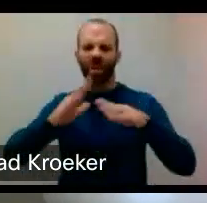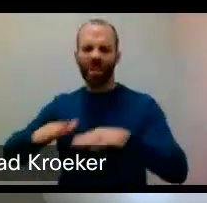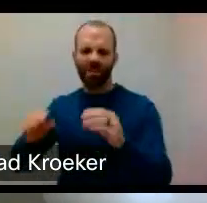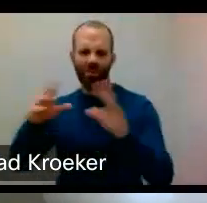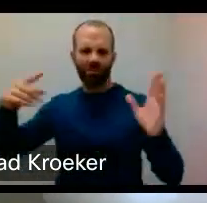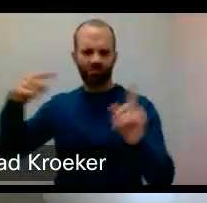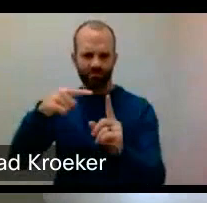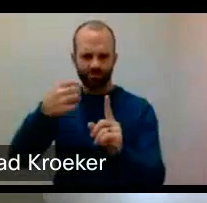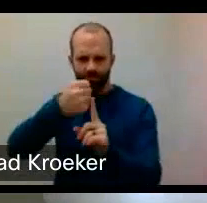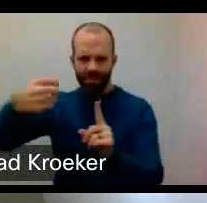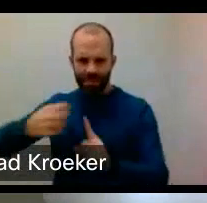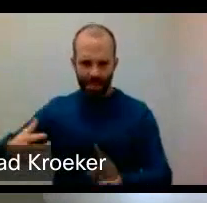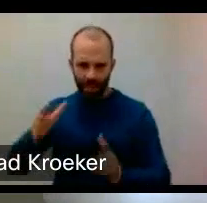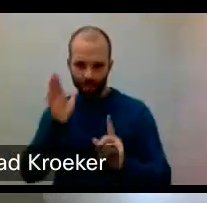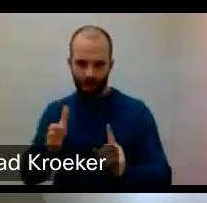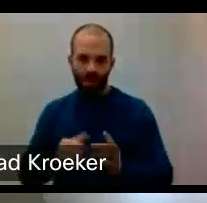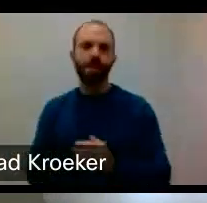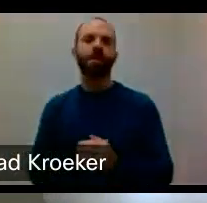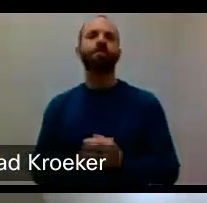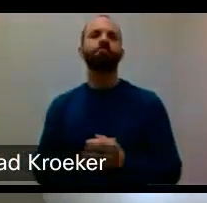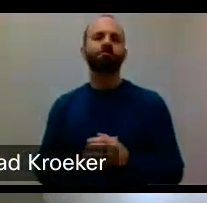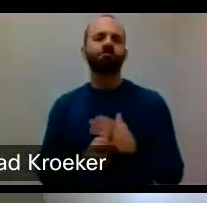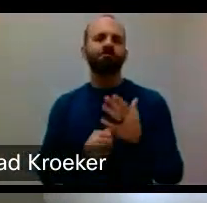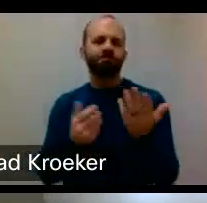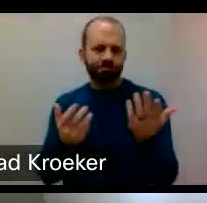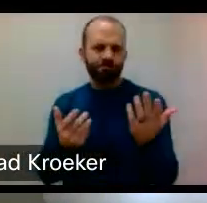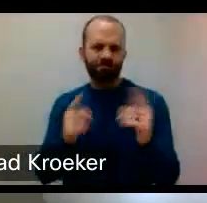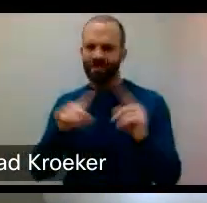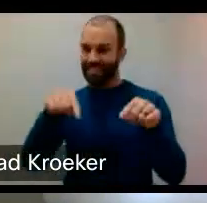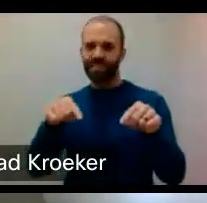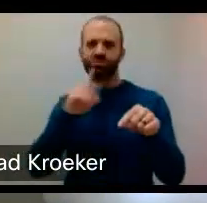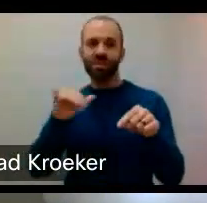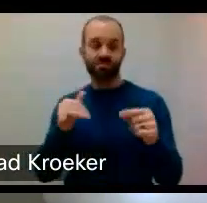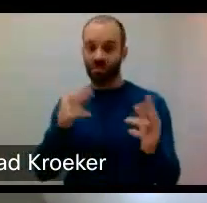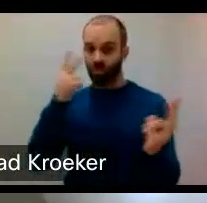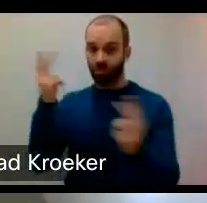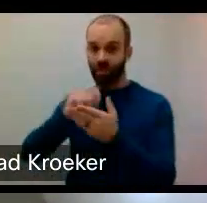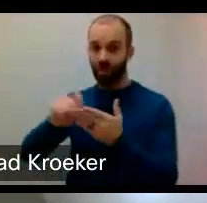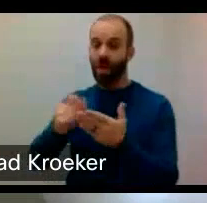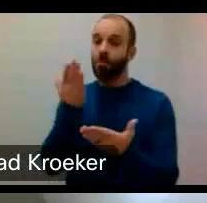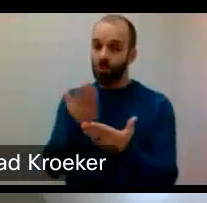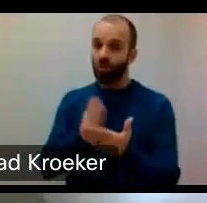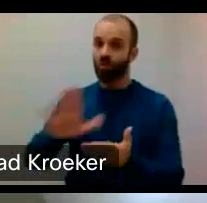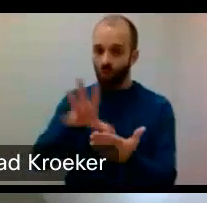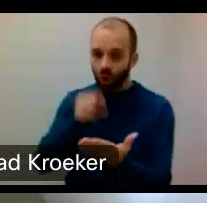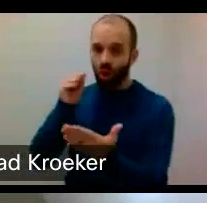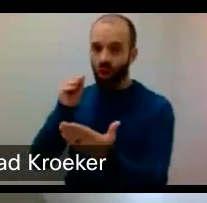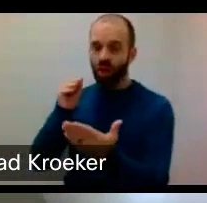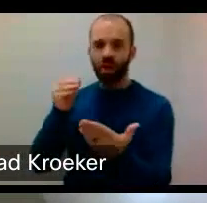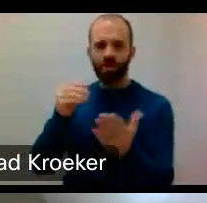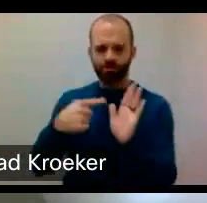at some examples. But this is actually a way of demonstrating what you have learned if you can explain it